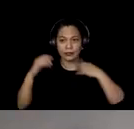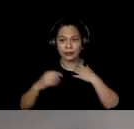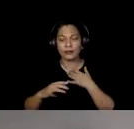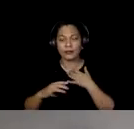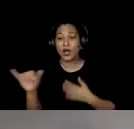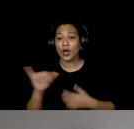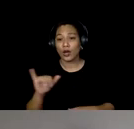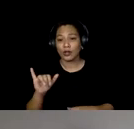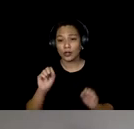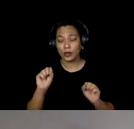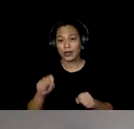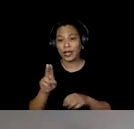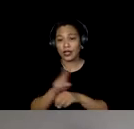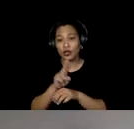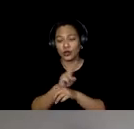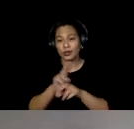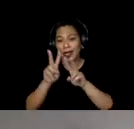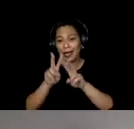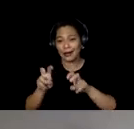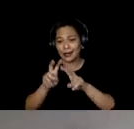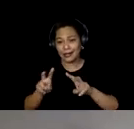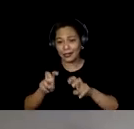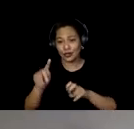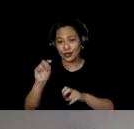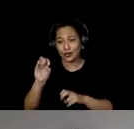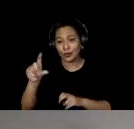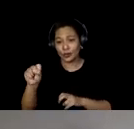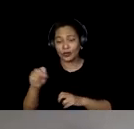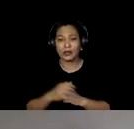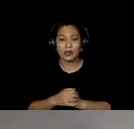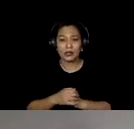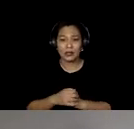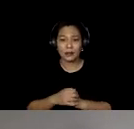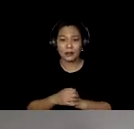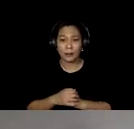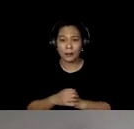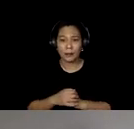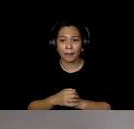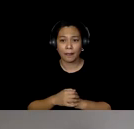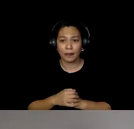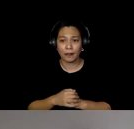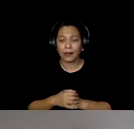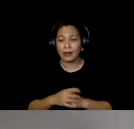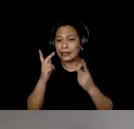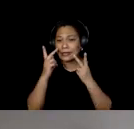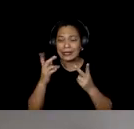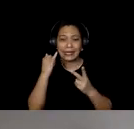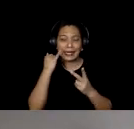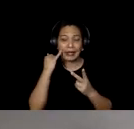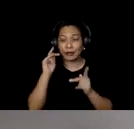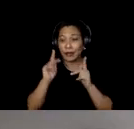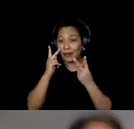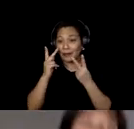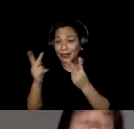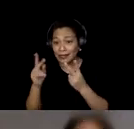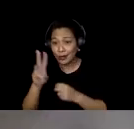you can use analytics tools to see how the traffic to your website changes depending